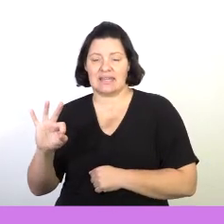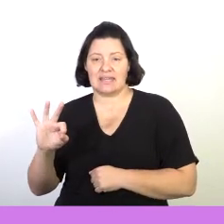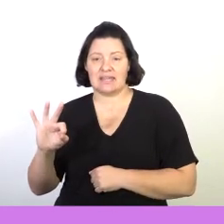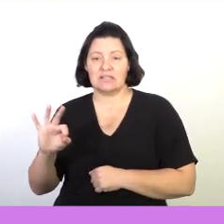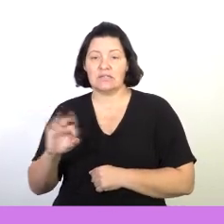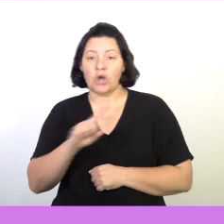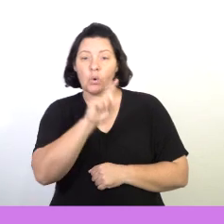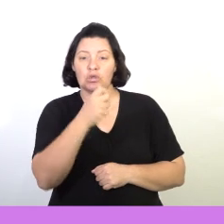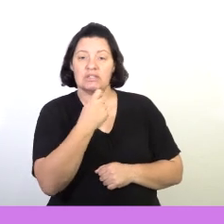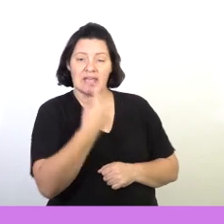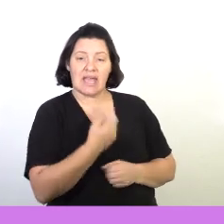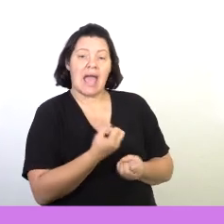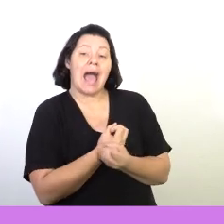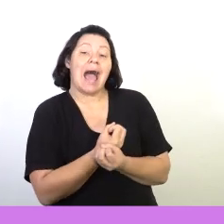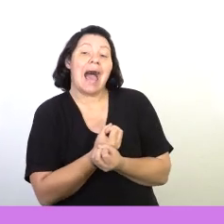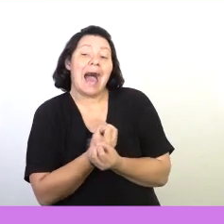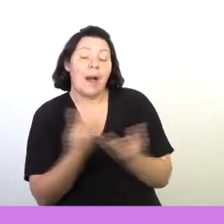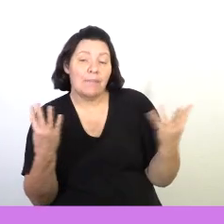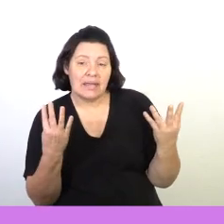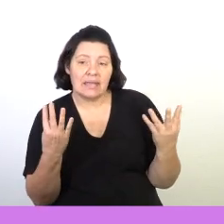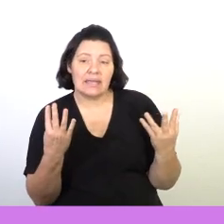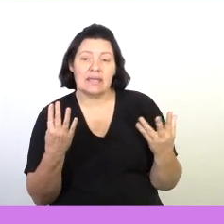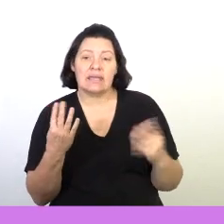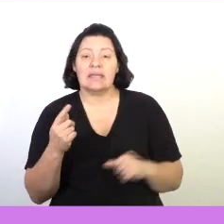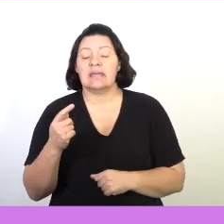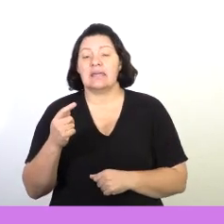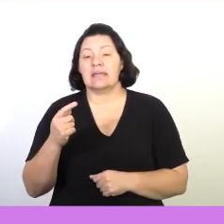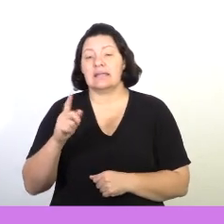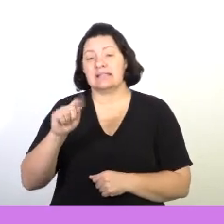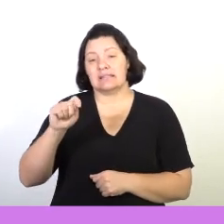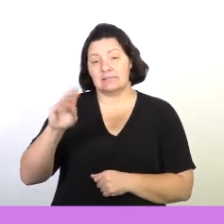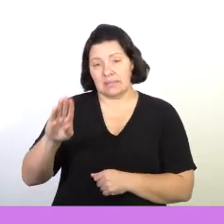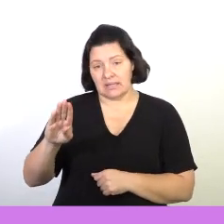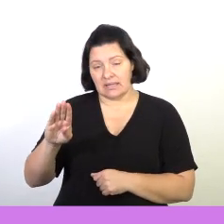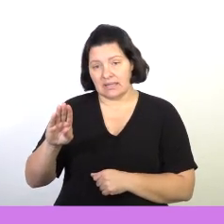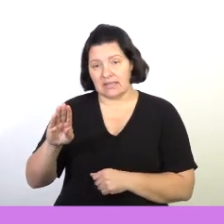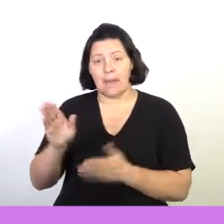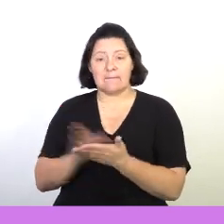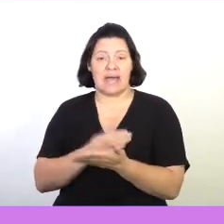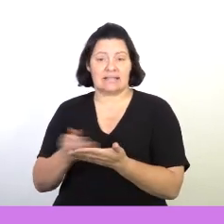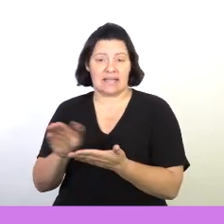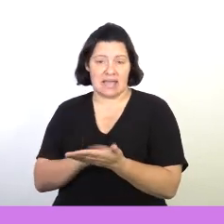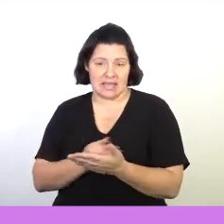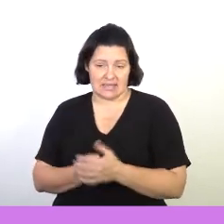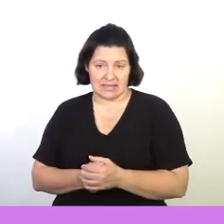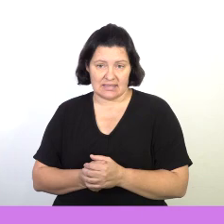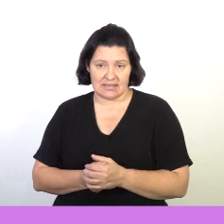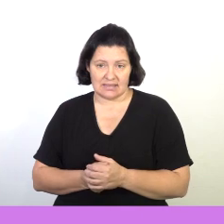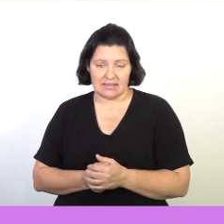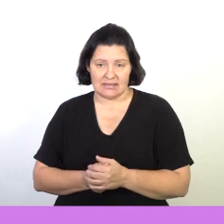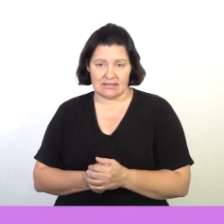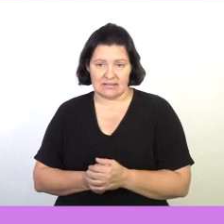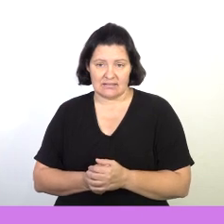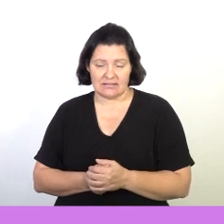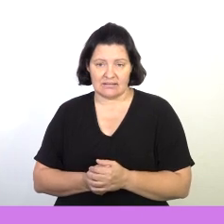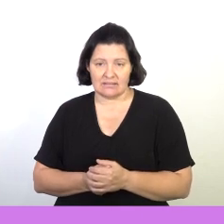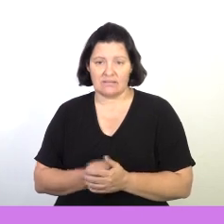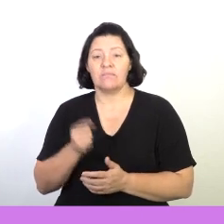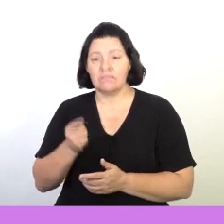8.3. So the question said, how many tablespoons of butter? In other words,